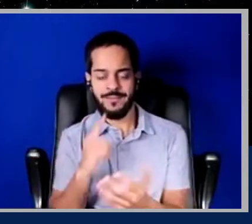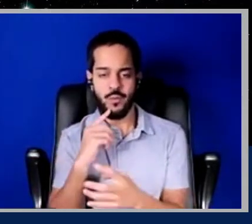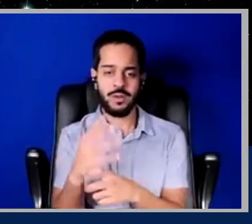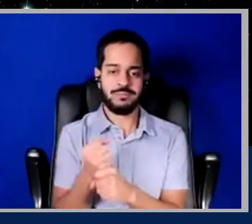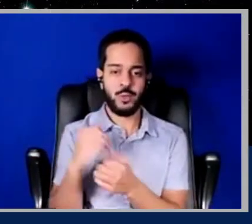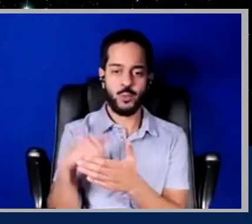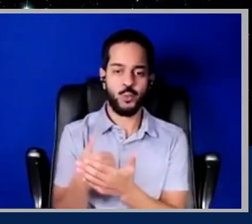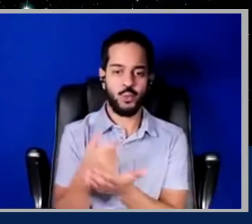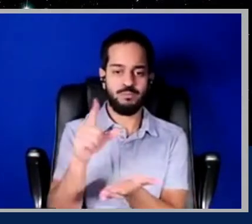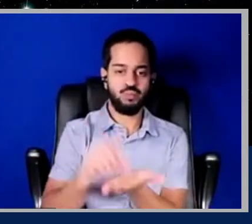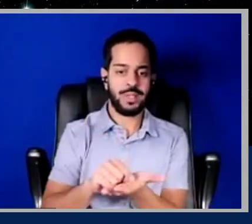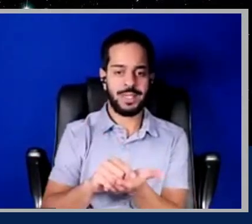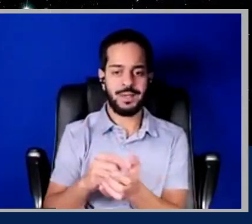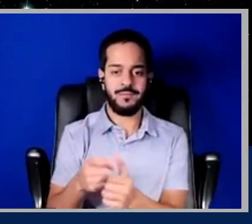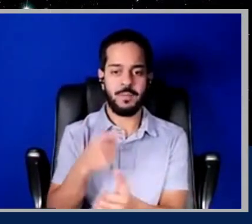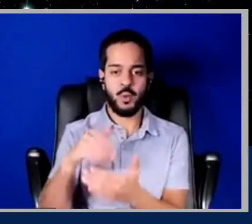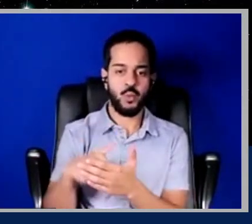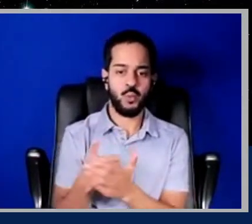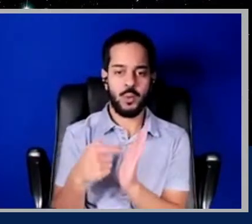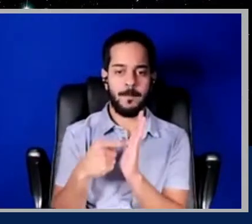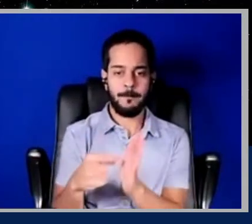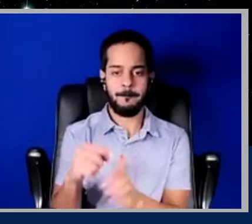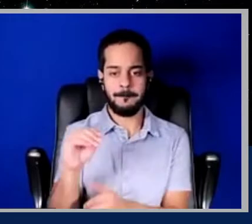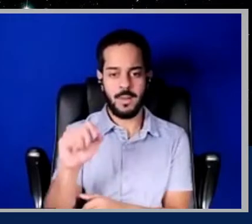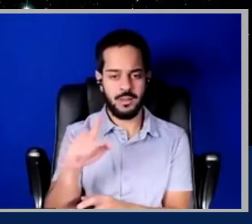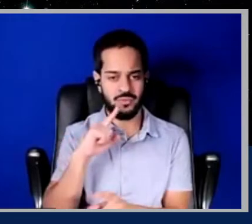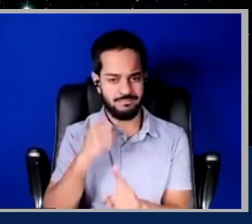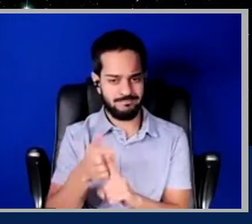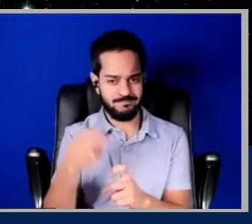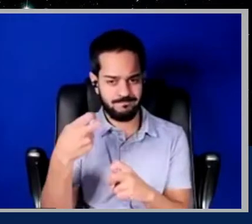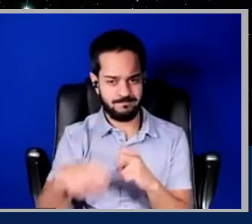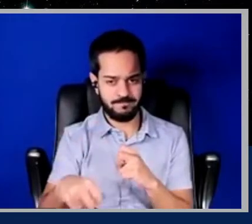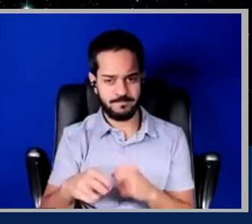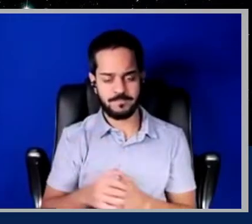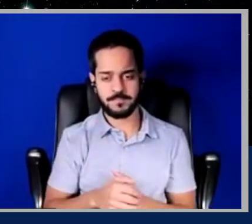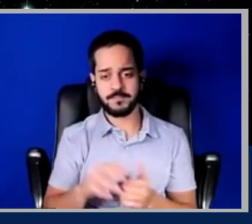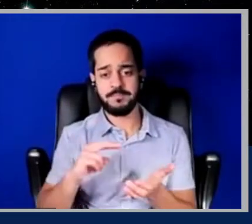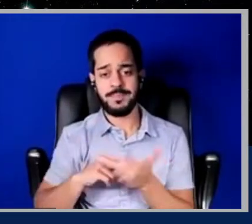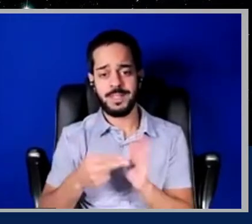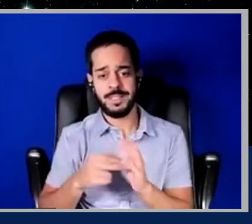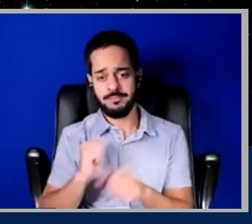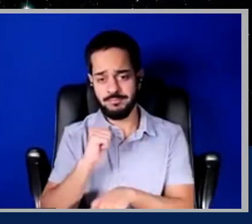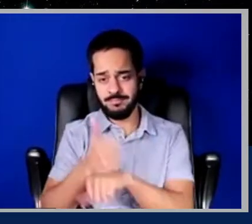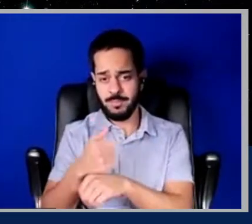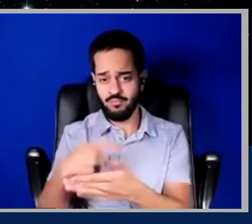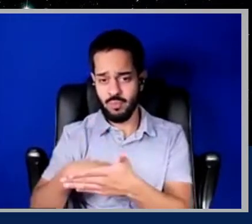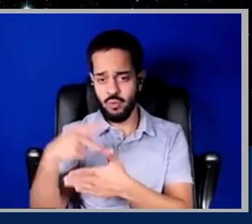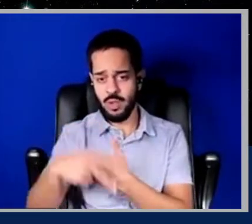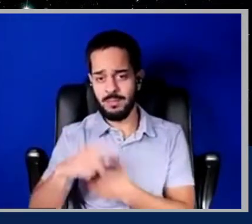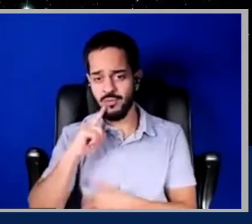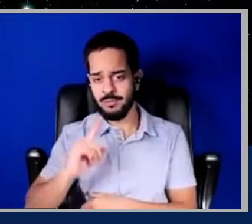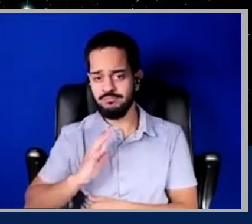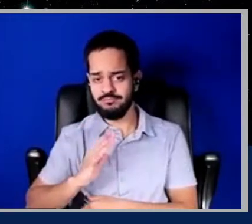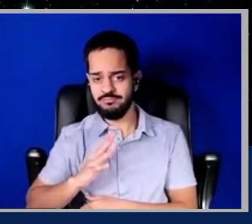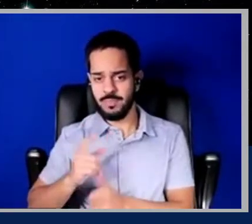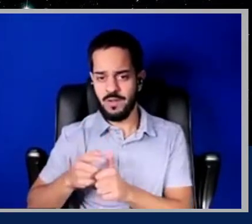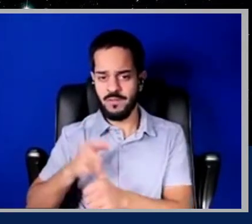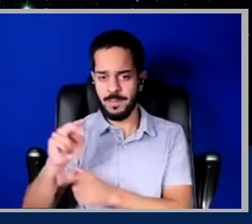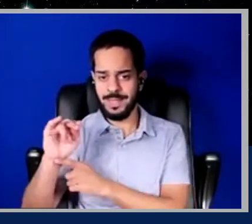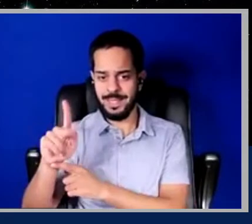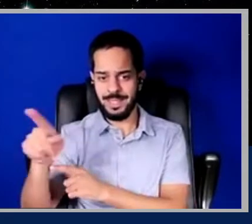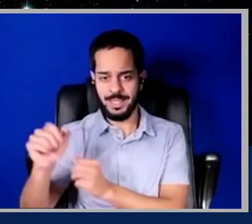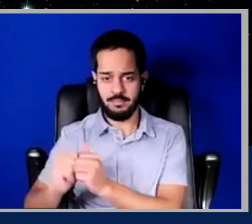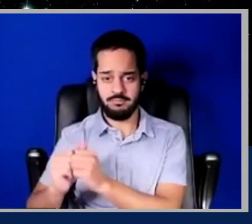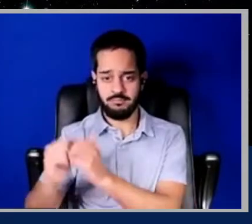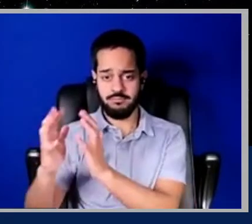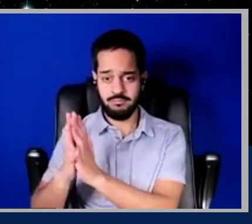3D model because it's hard. And so this program working with Nick has been fantastic because now it's